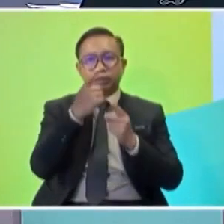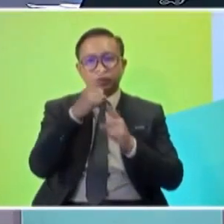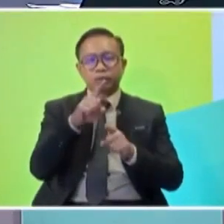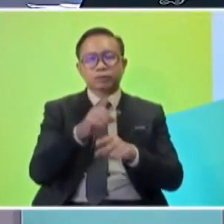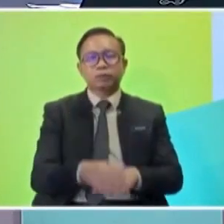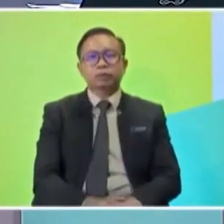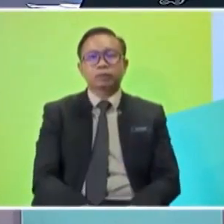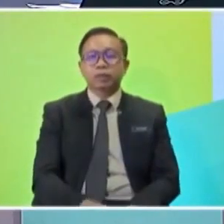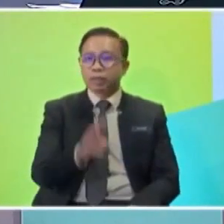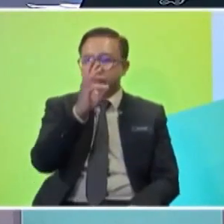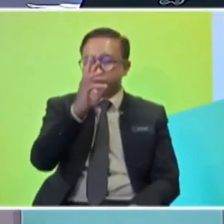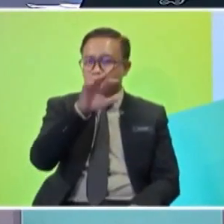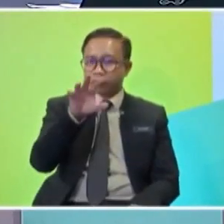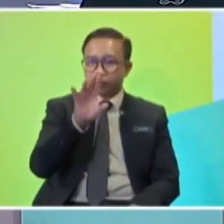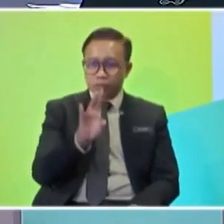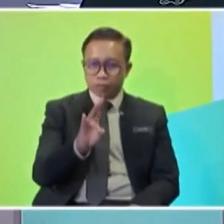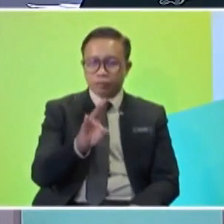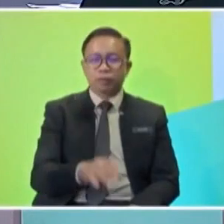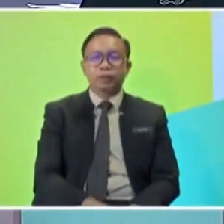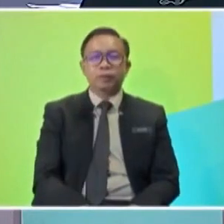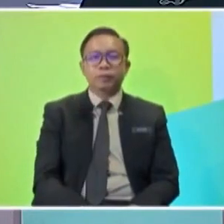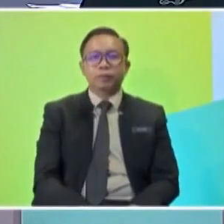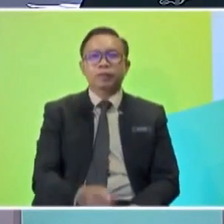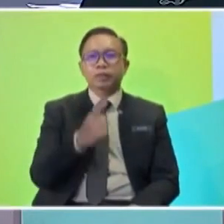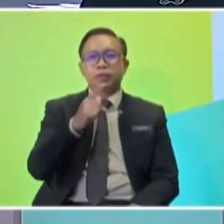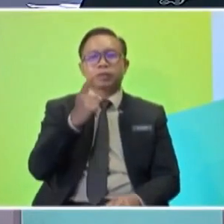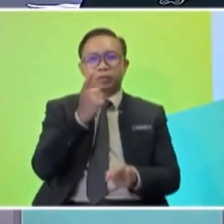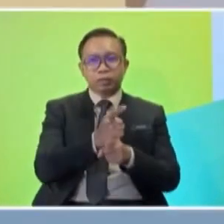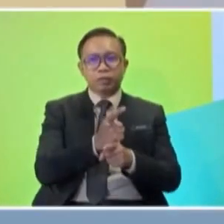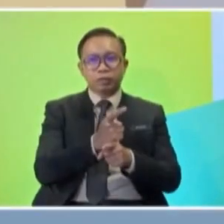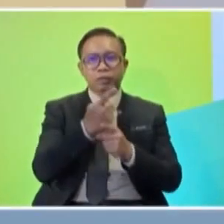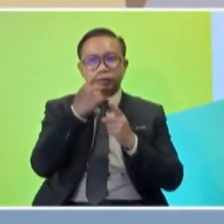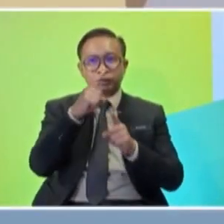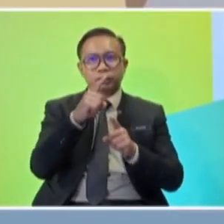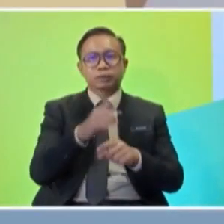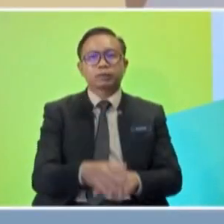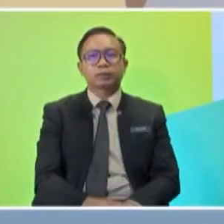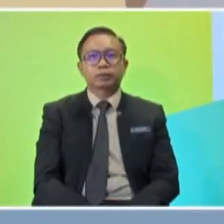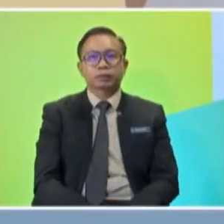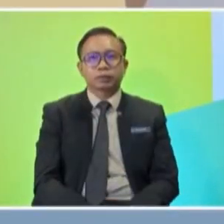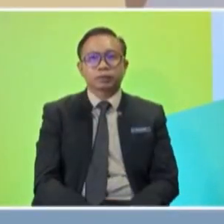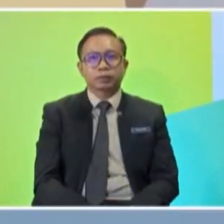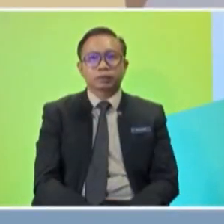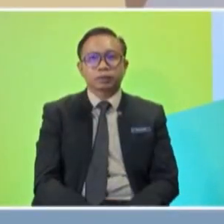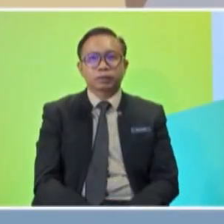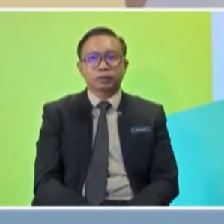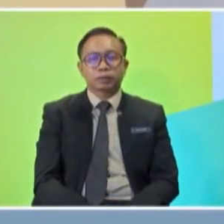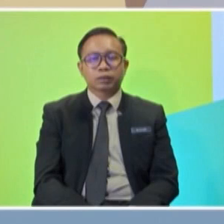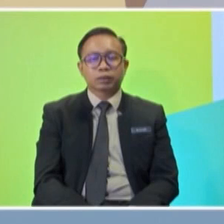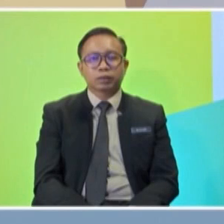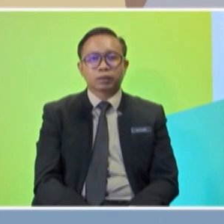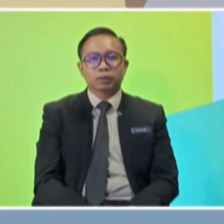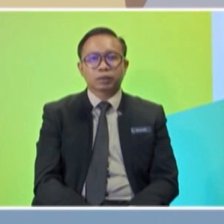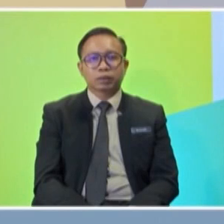6. 6 over 7. 6 over 7 is the perfect answer for this question. Alright. John is back. John is